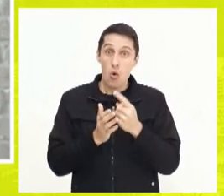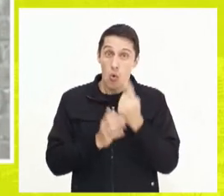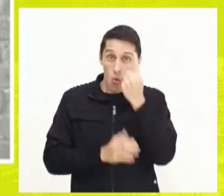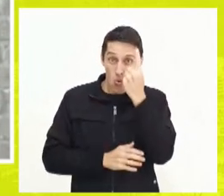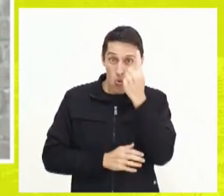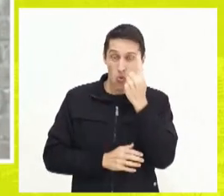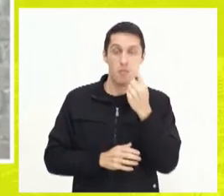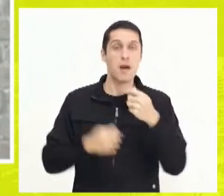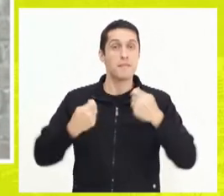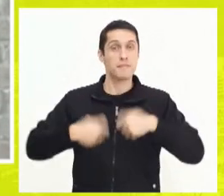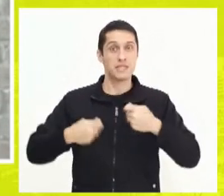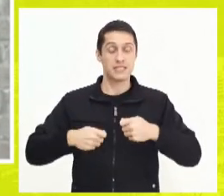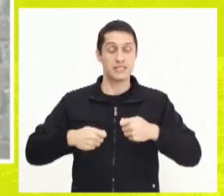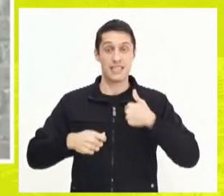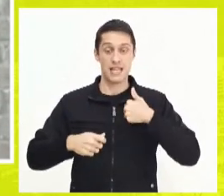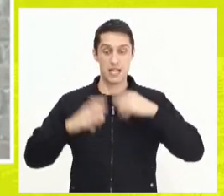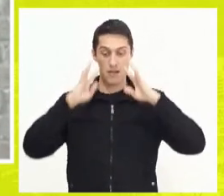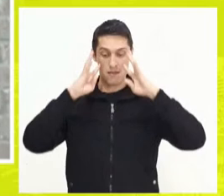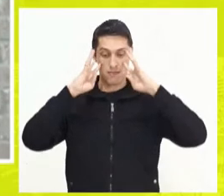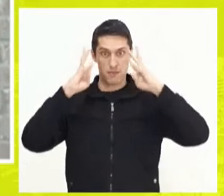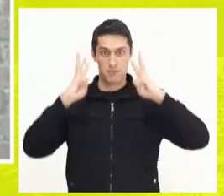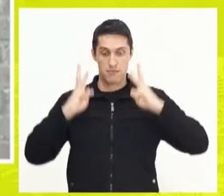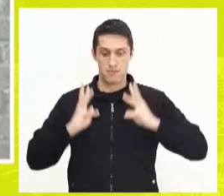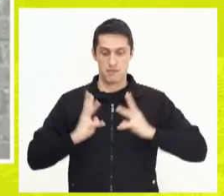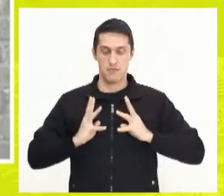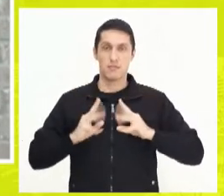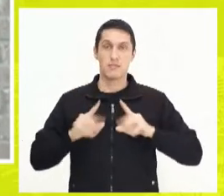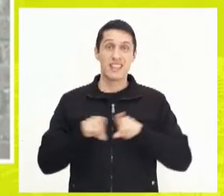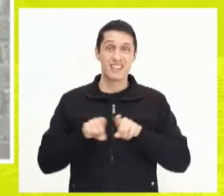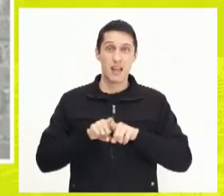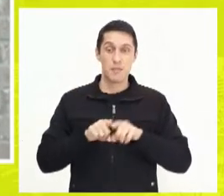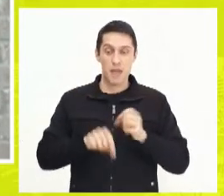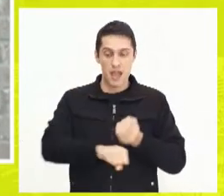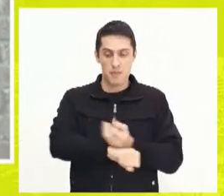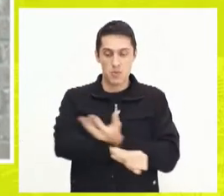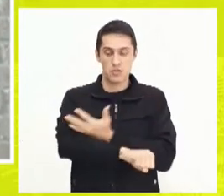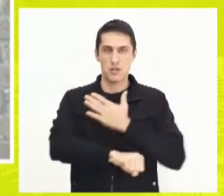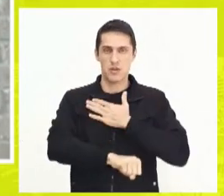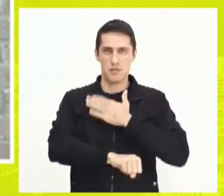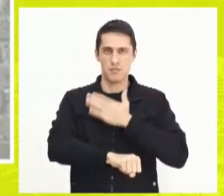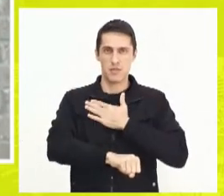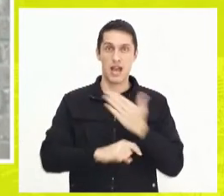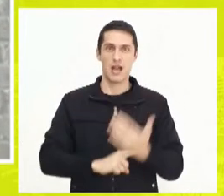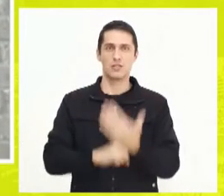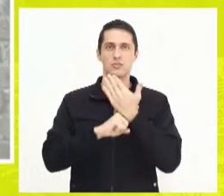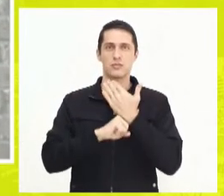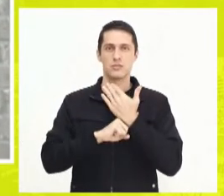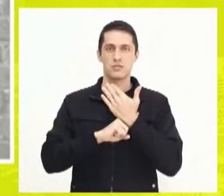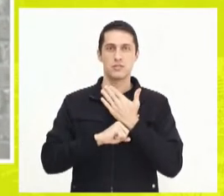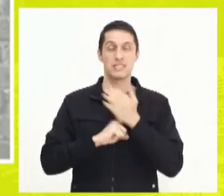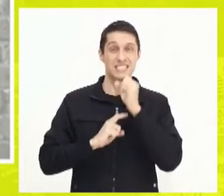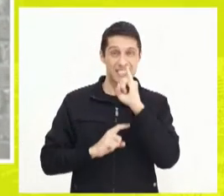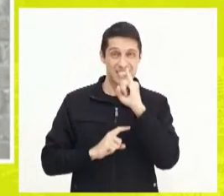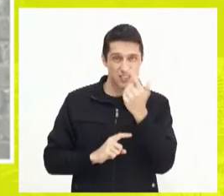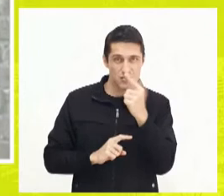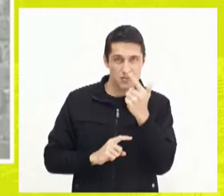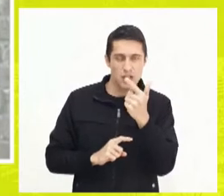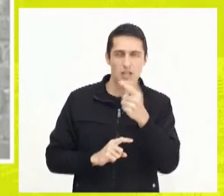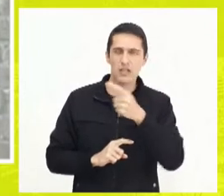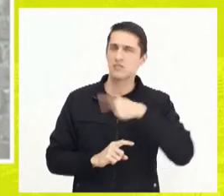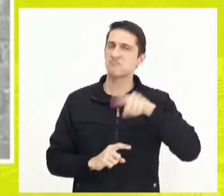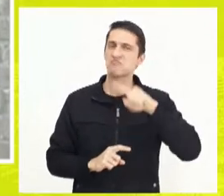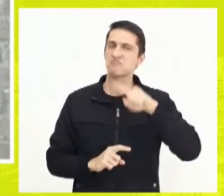that makes you be in touch with your emotional world that nourishes you otherwise there's no